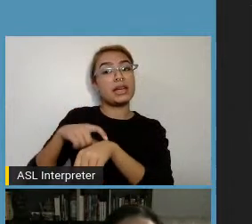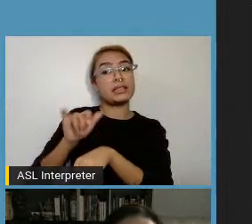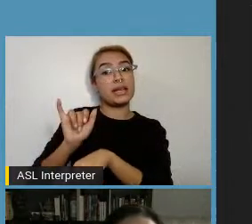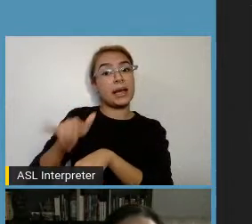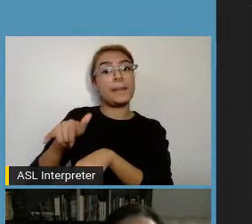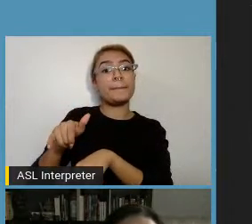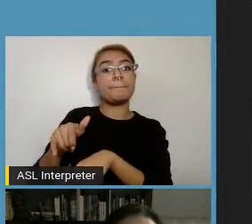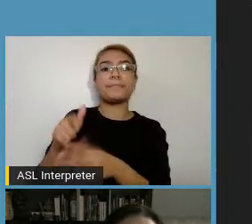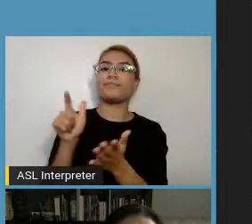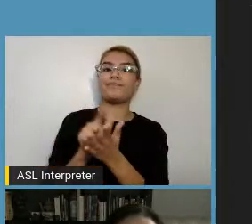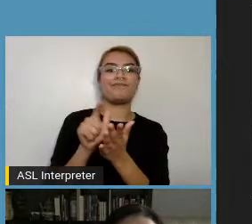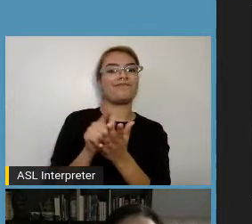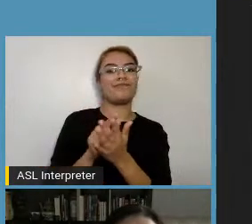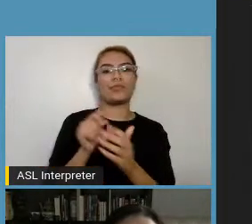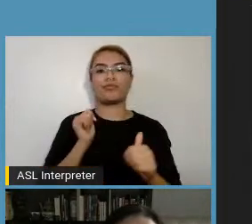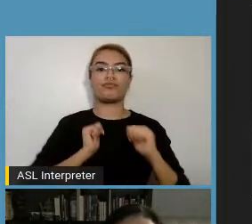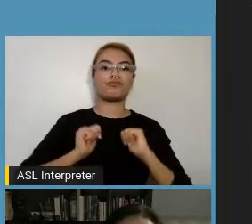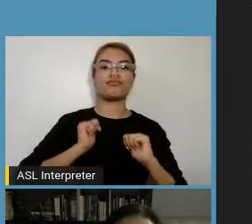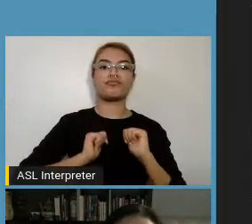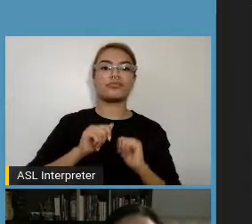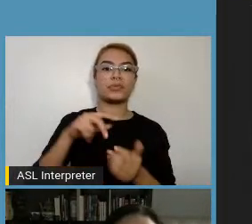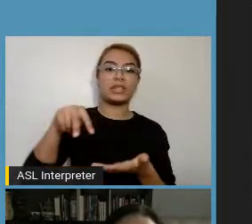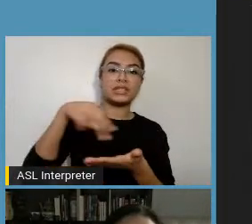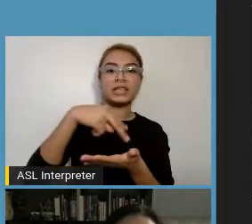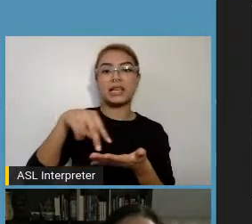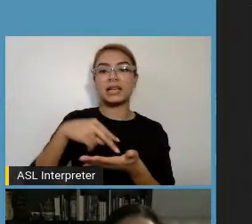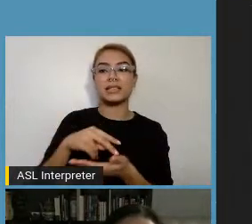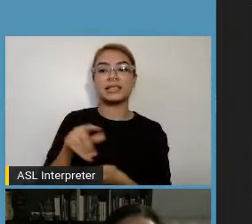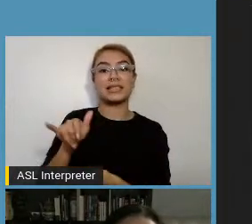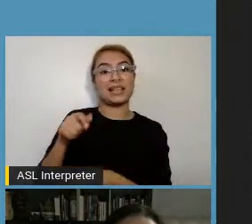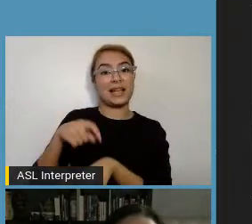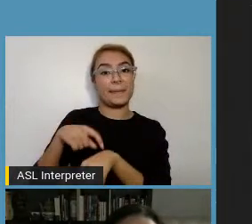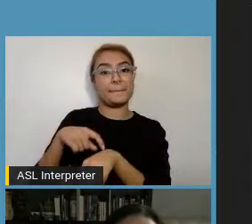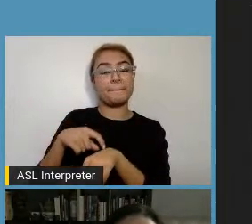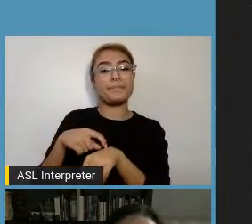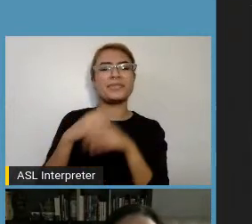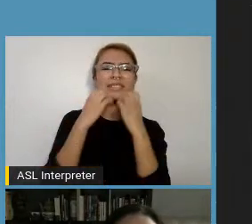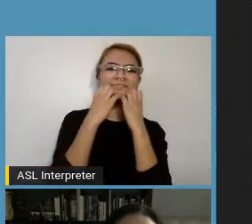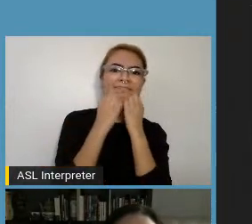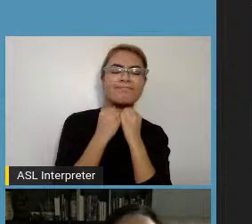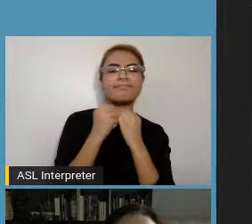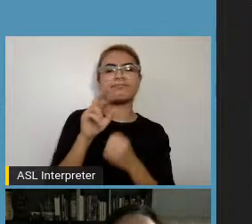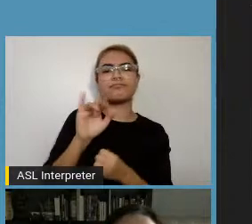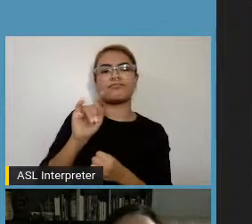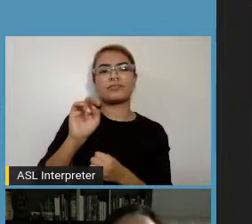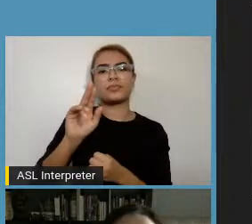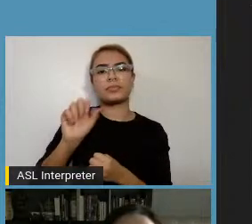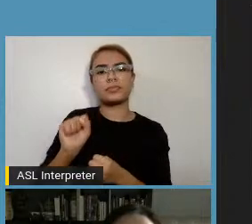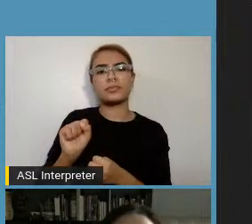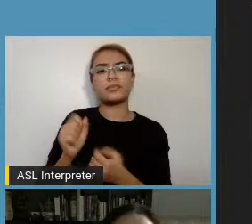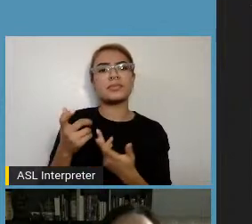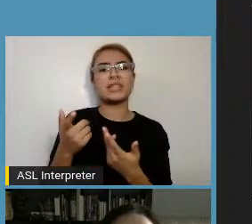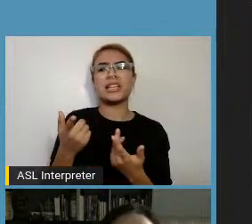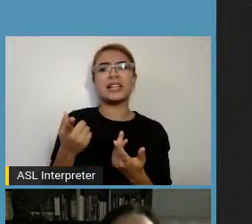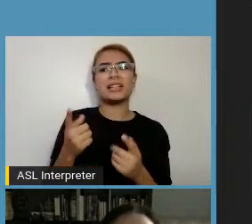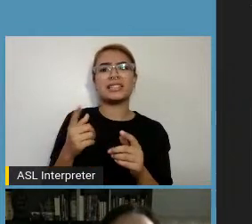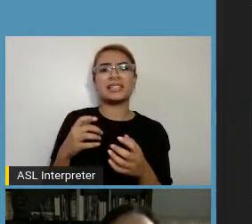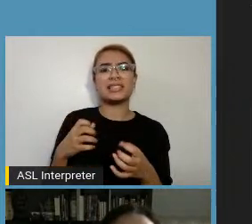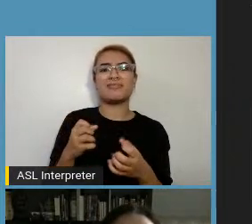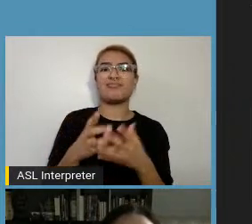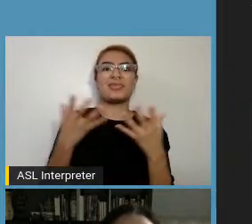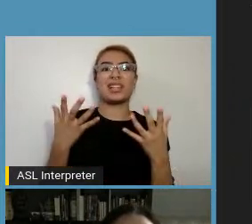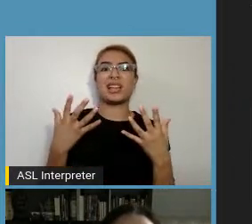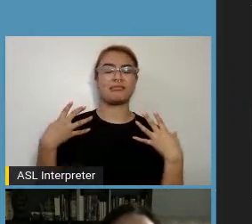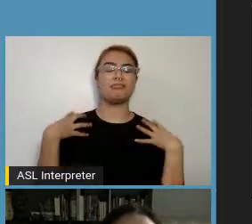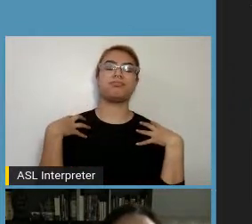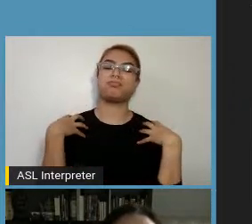dance, the sun dance, a lot of their sacred rituals. And it took a lot of courage, not